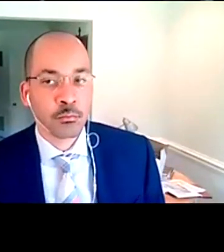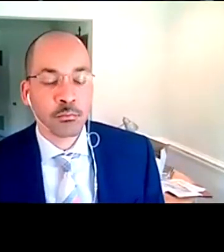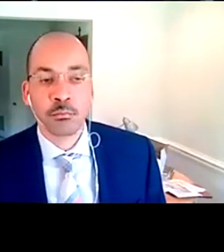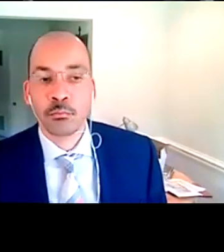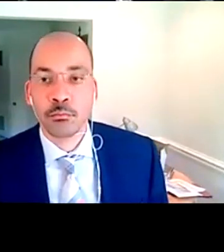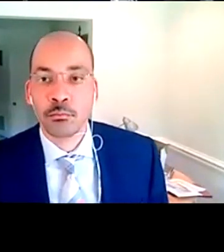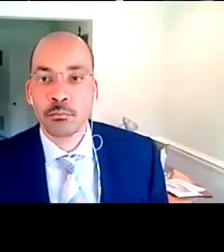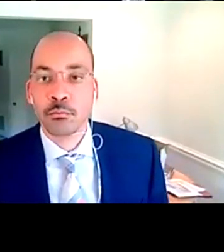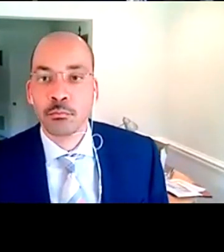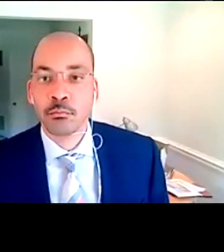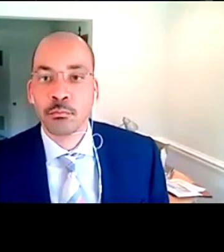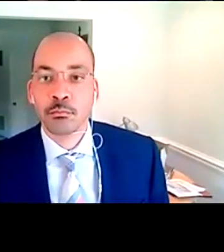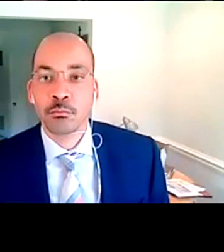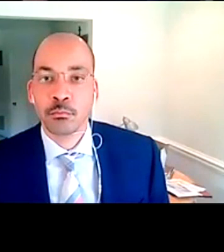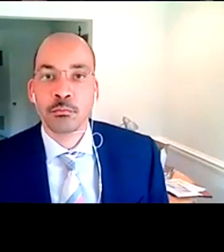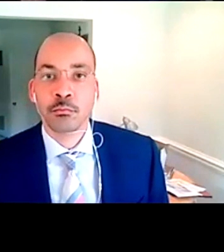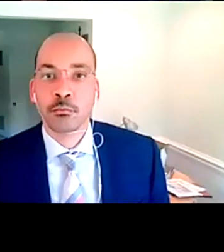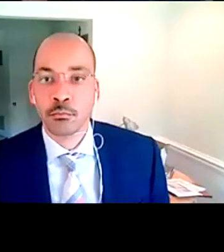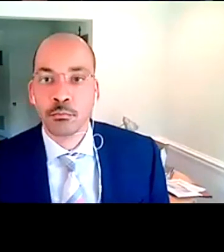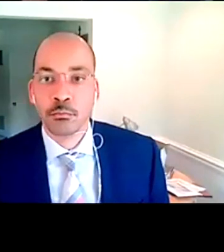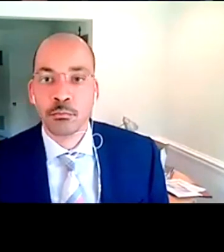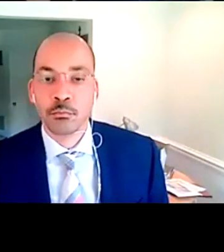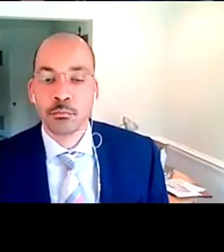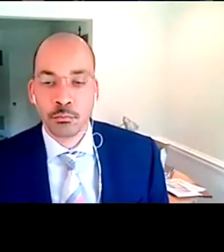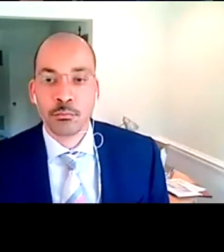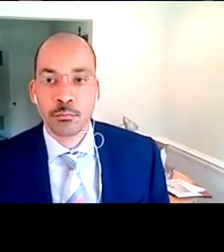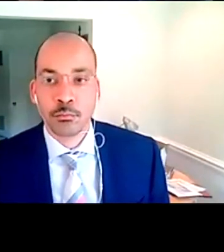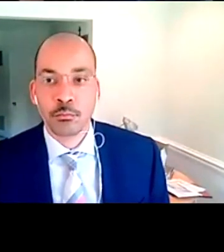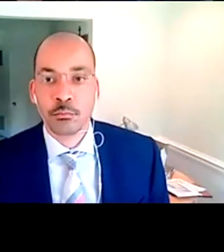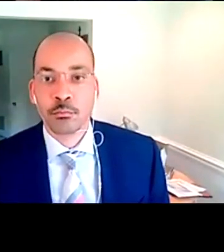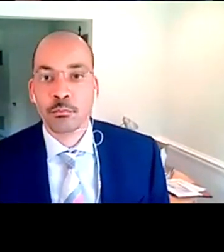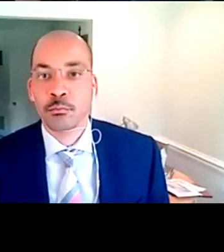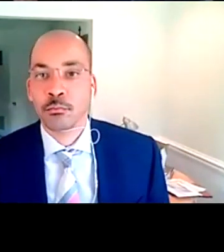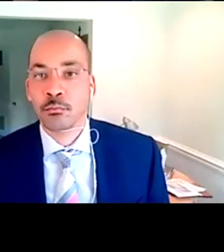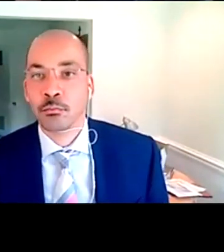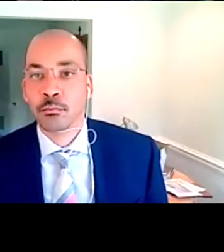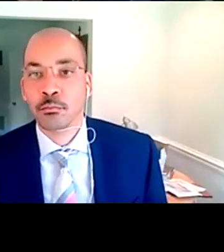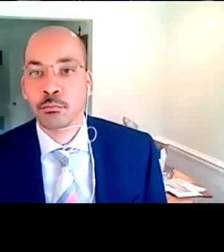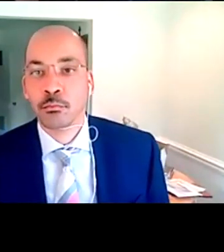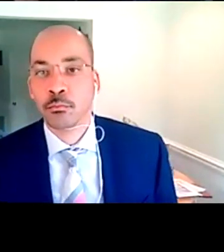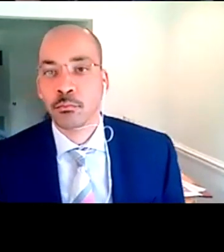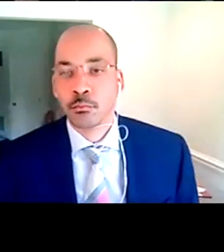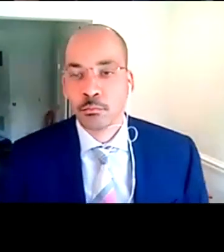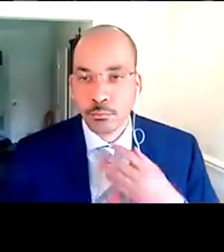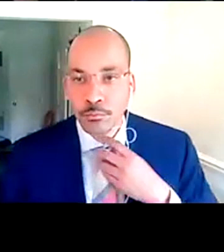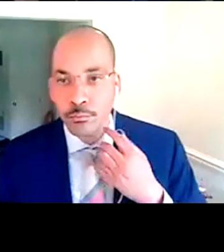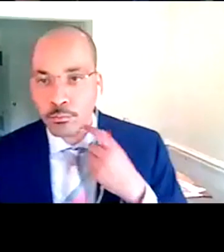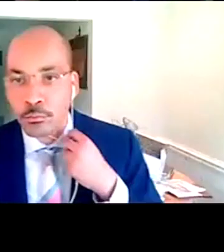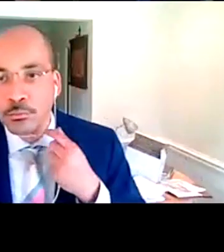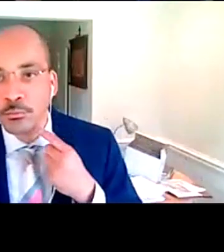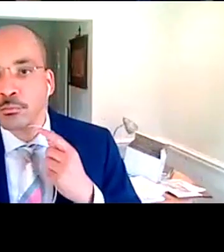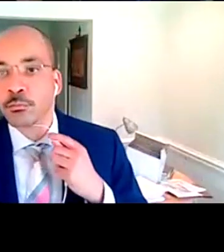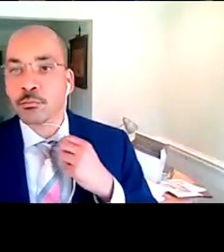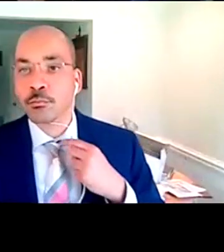our findings, the importance of transparency and stating your positionality and how you're approaching the work